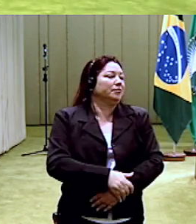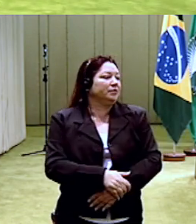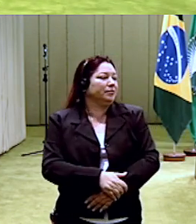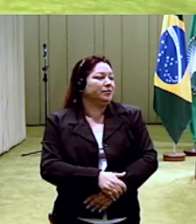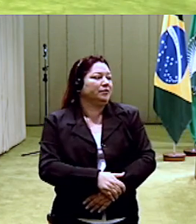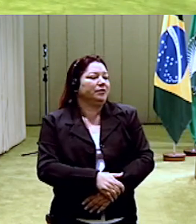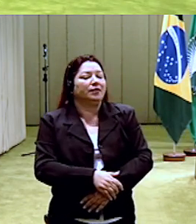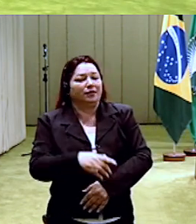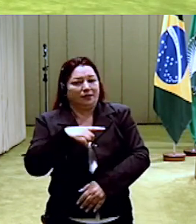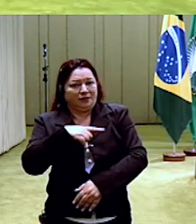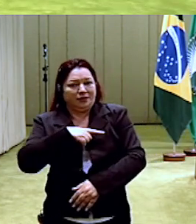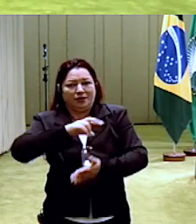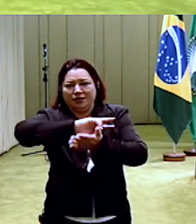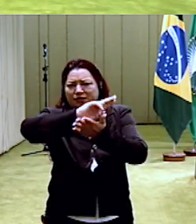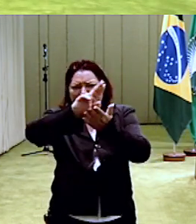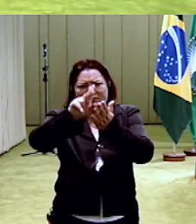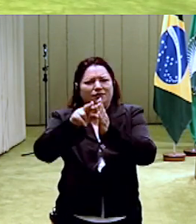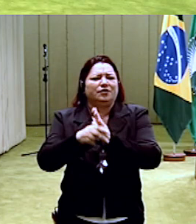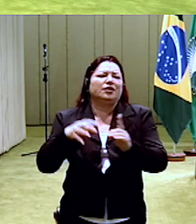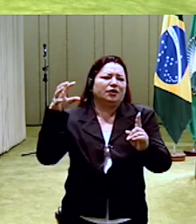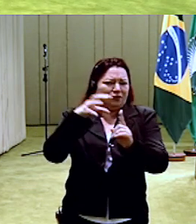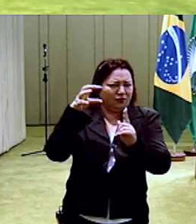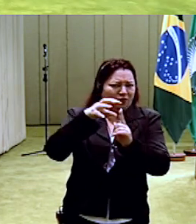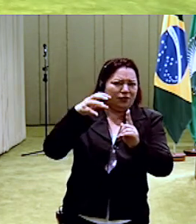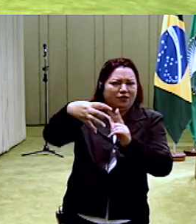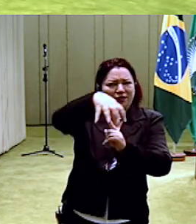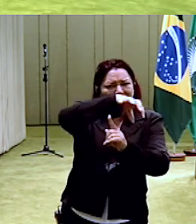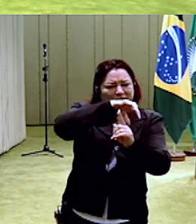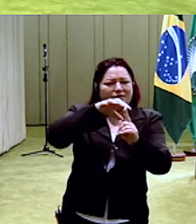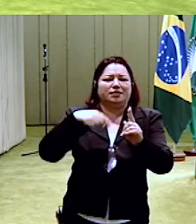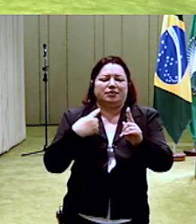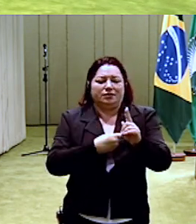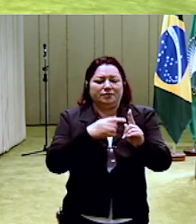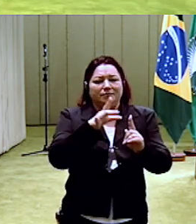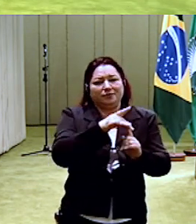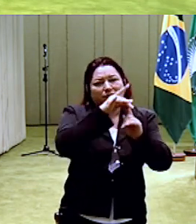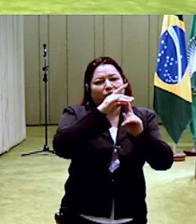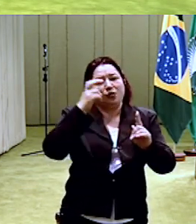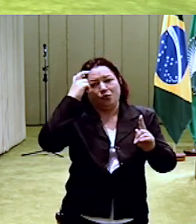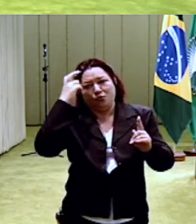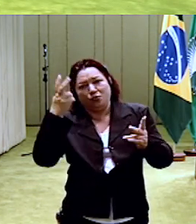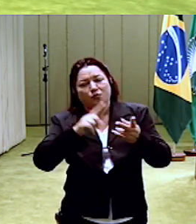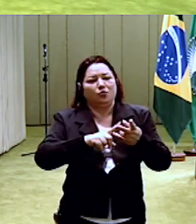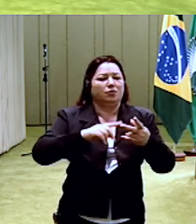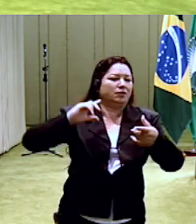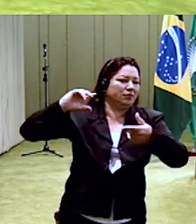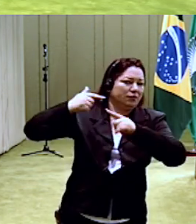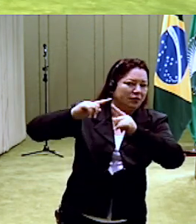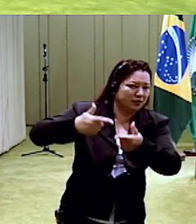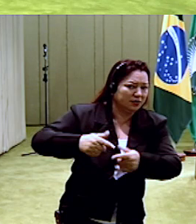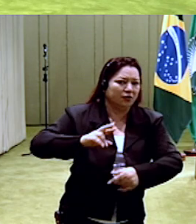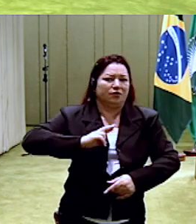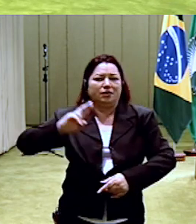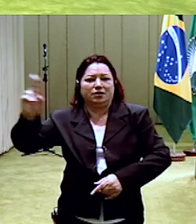There are various factors which we have to take into consideration, different cultures, traditions, religions, and way